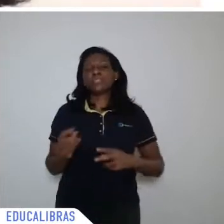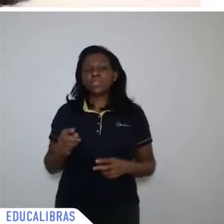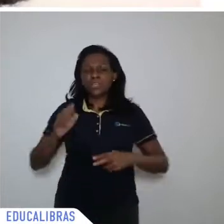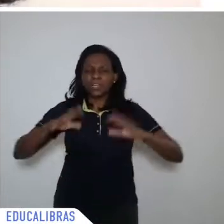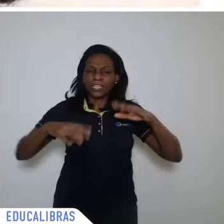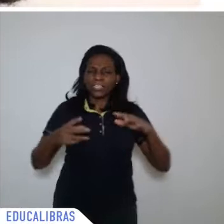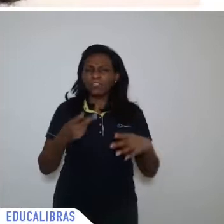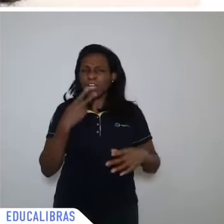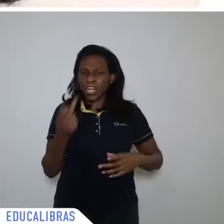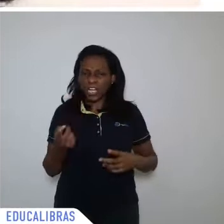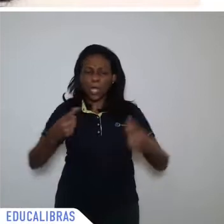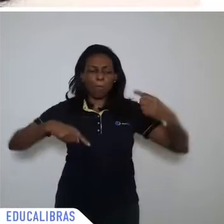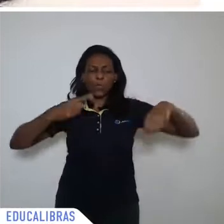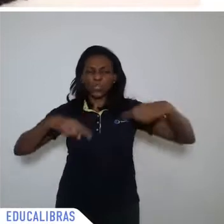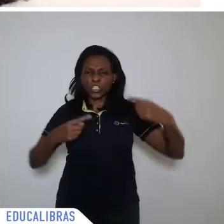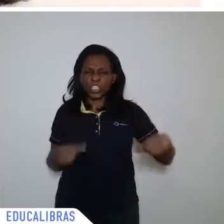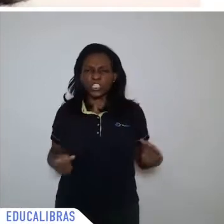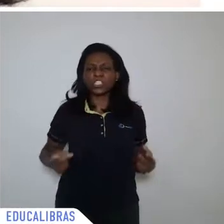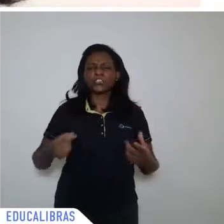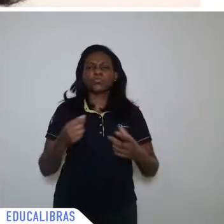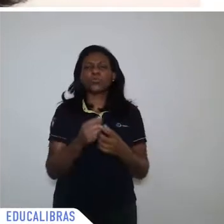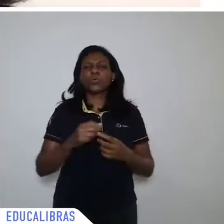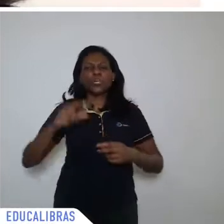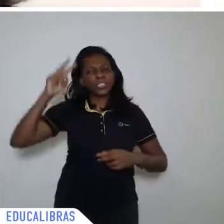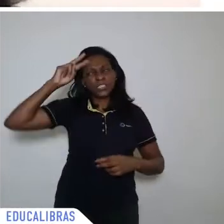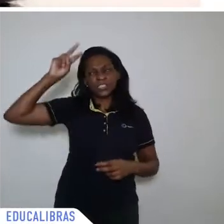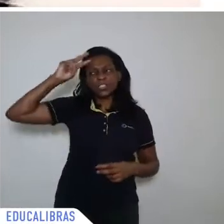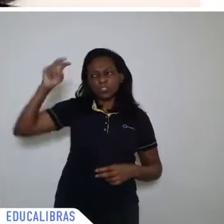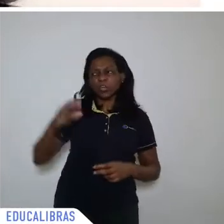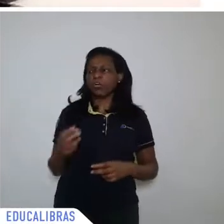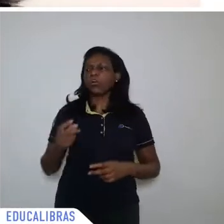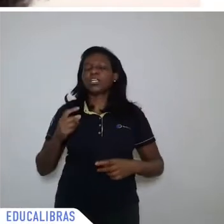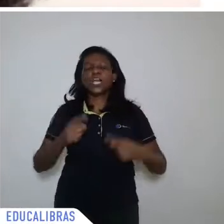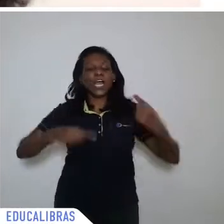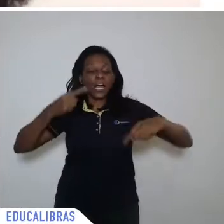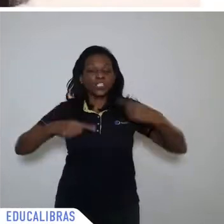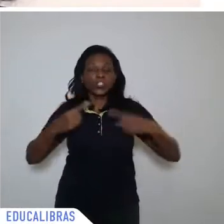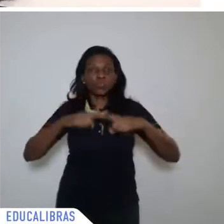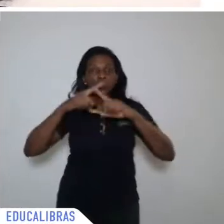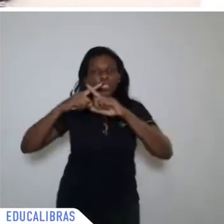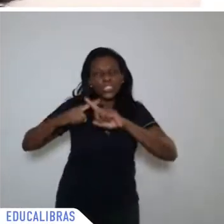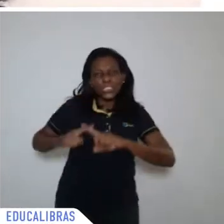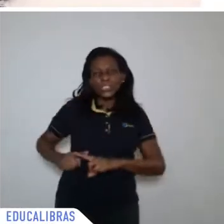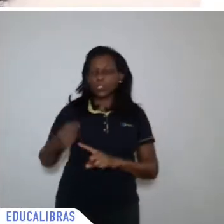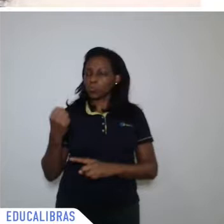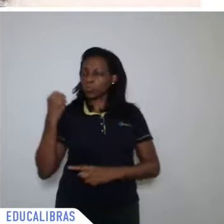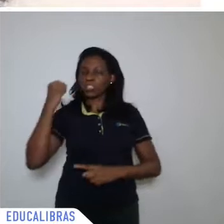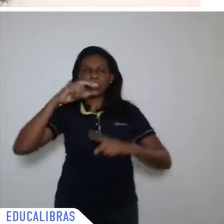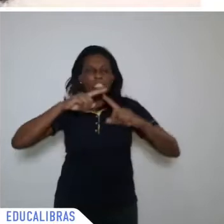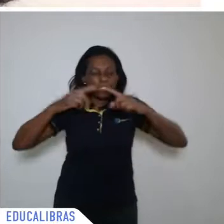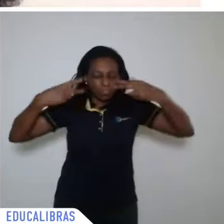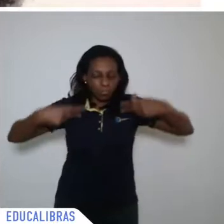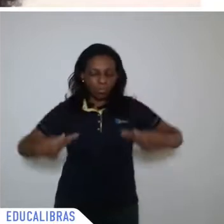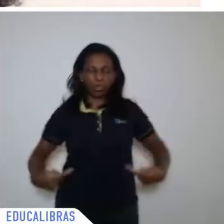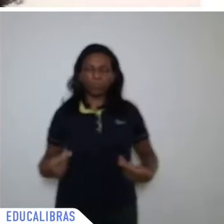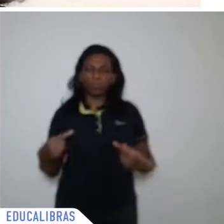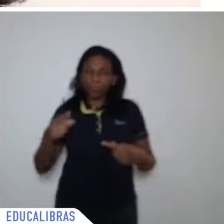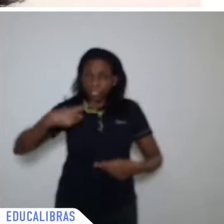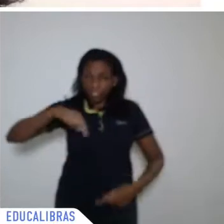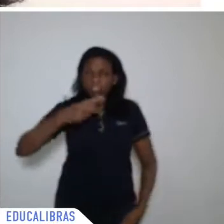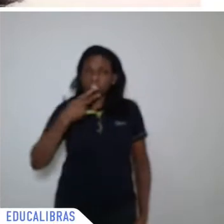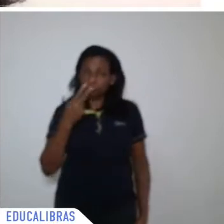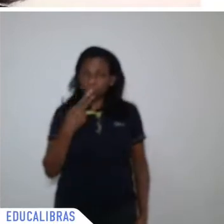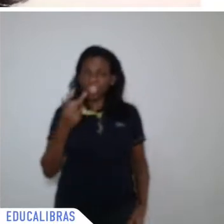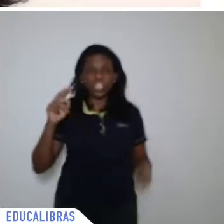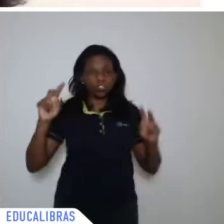sexism, and the killing of our objective, and have progressed in this political area.